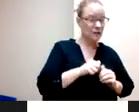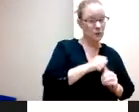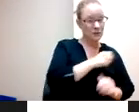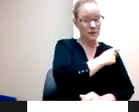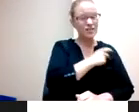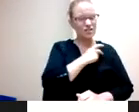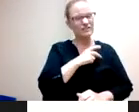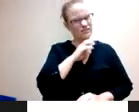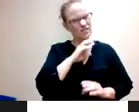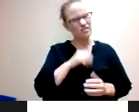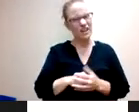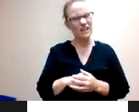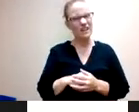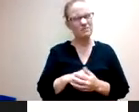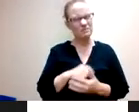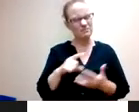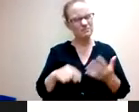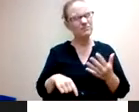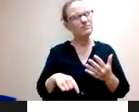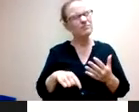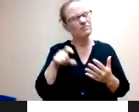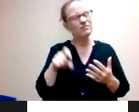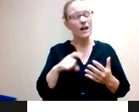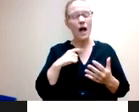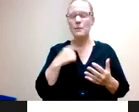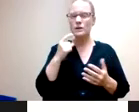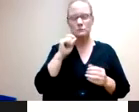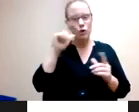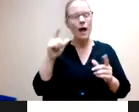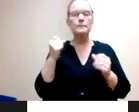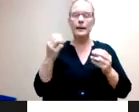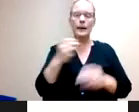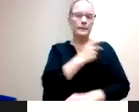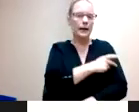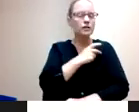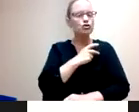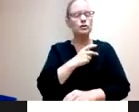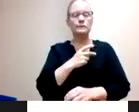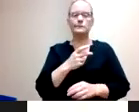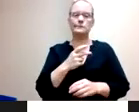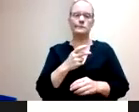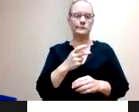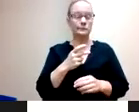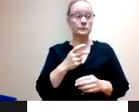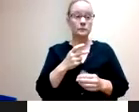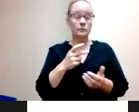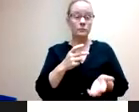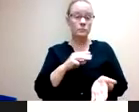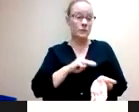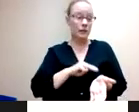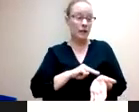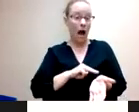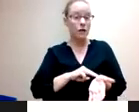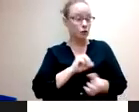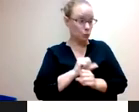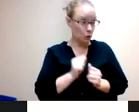these things are recognized for years ahead. And I'm always surprised how many patients are seen by the medical profession for a long time,